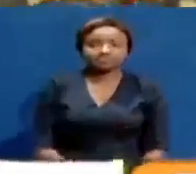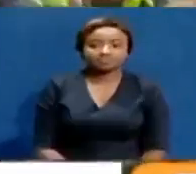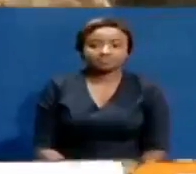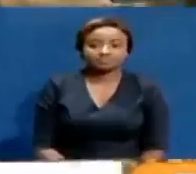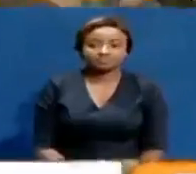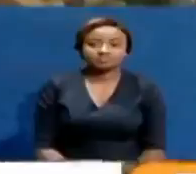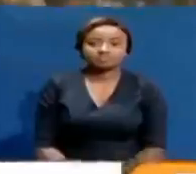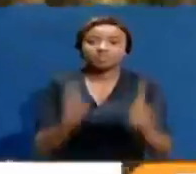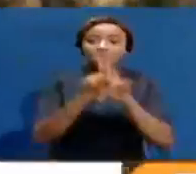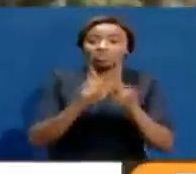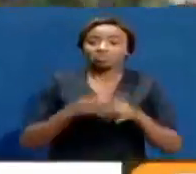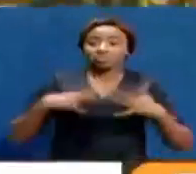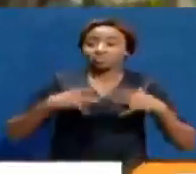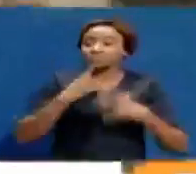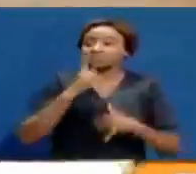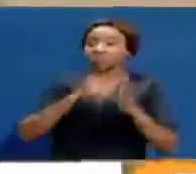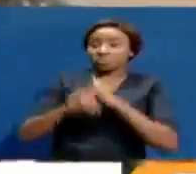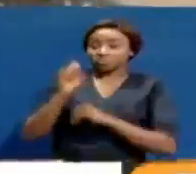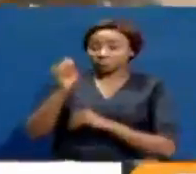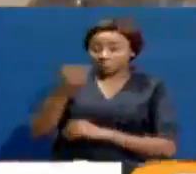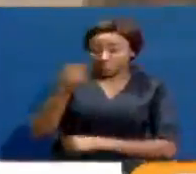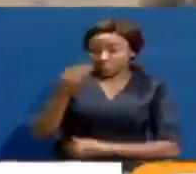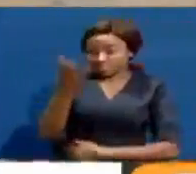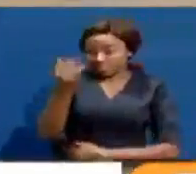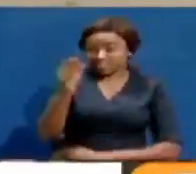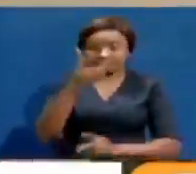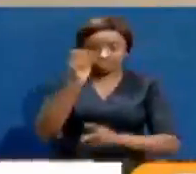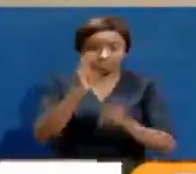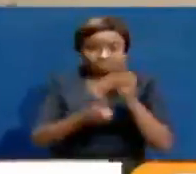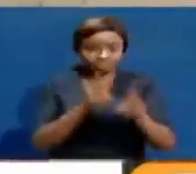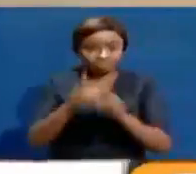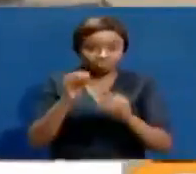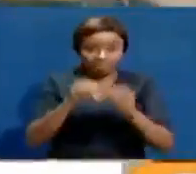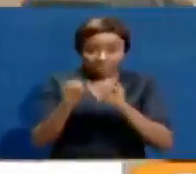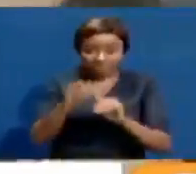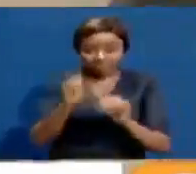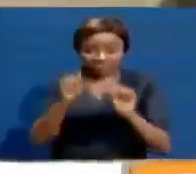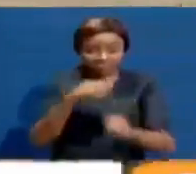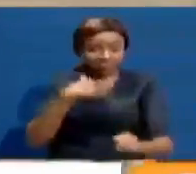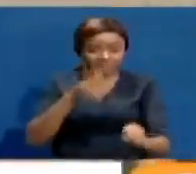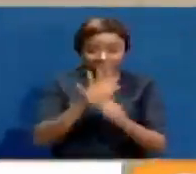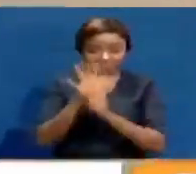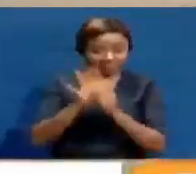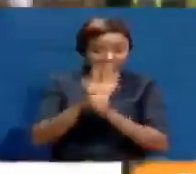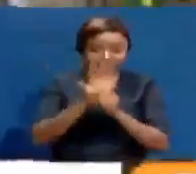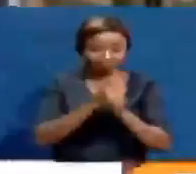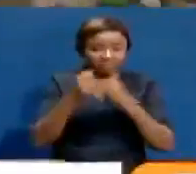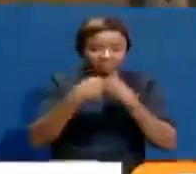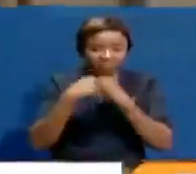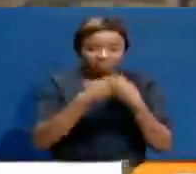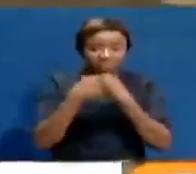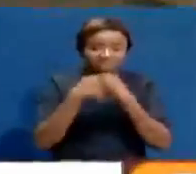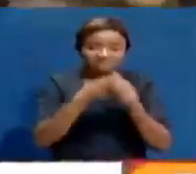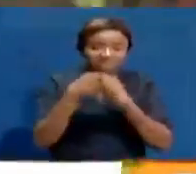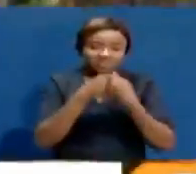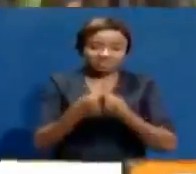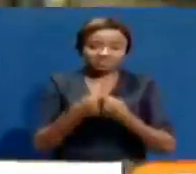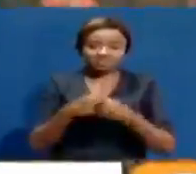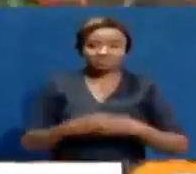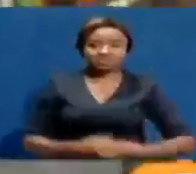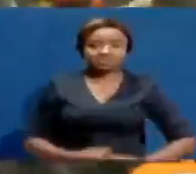Observers contend that months ahead of 2022 election would be full of challenges if the trend of political intolerance is